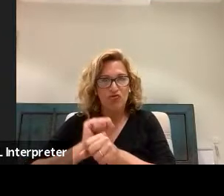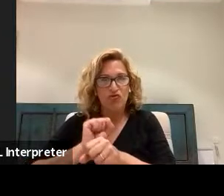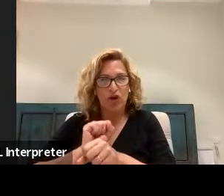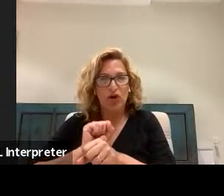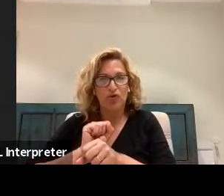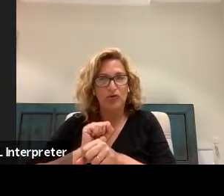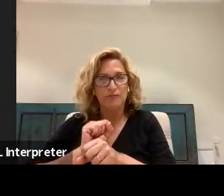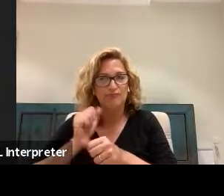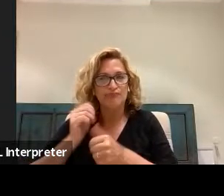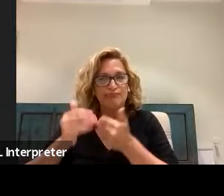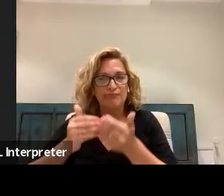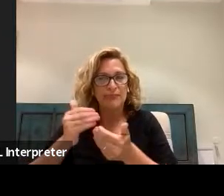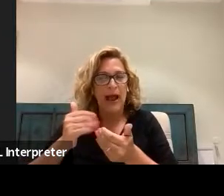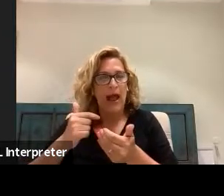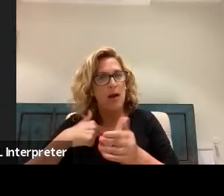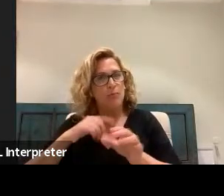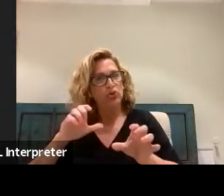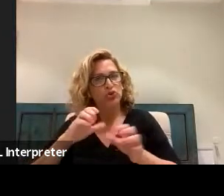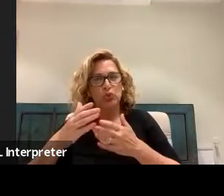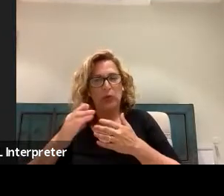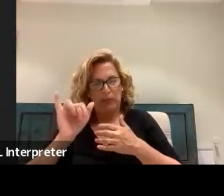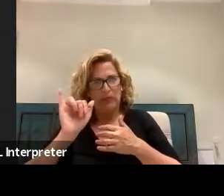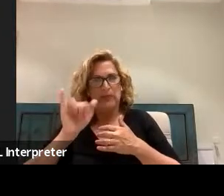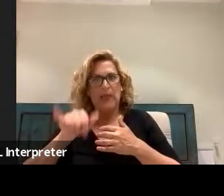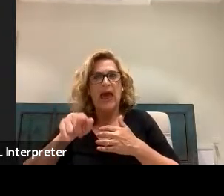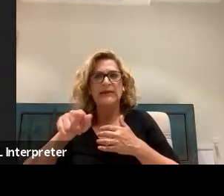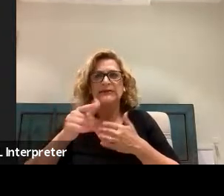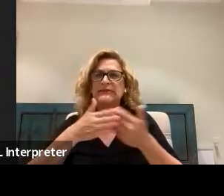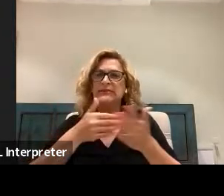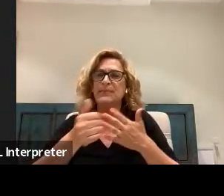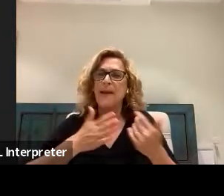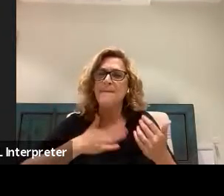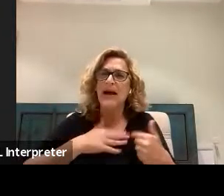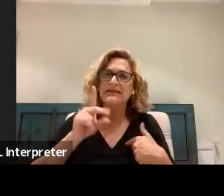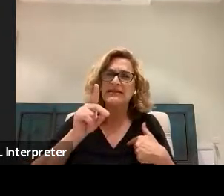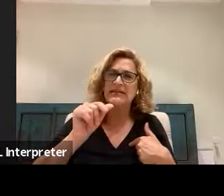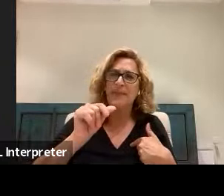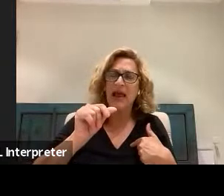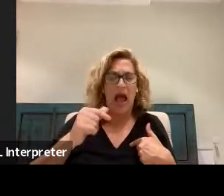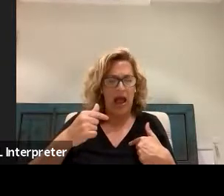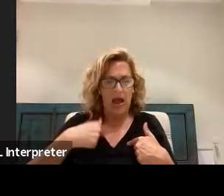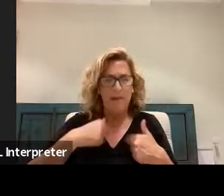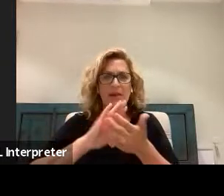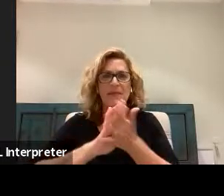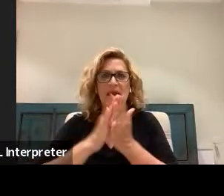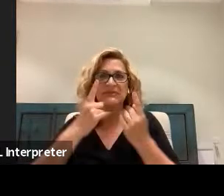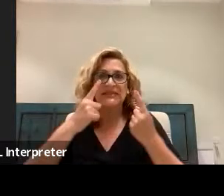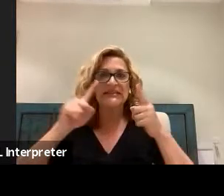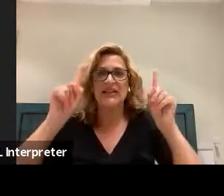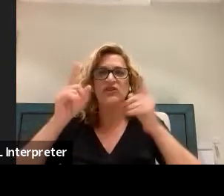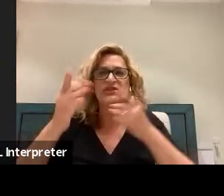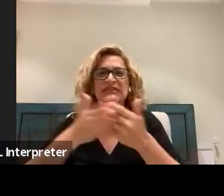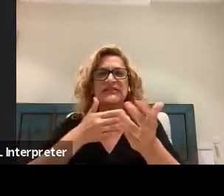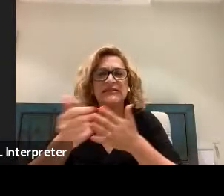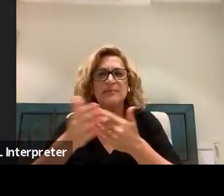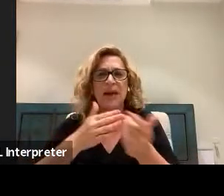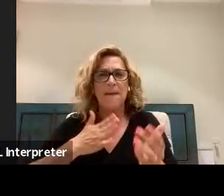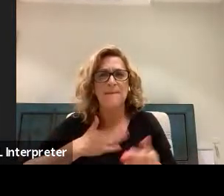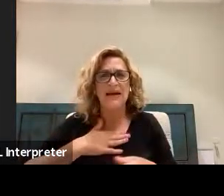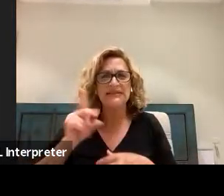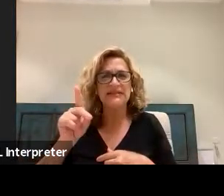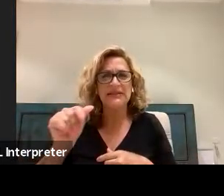despite my disability. I'm going to be successful despite it. So I spent a lot of years,